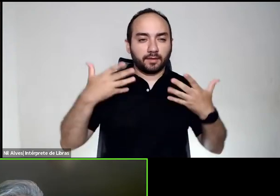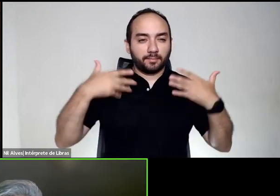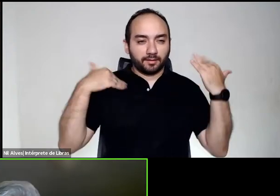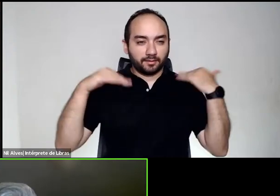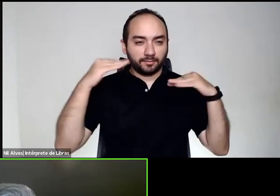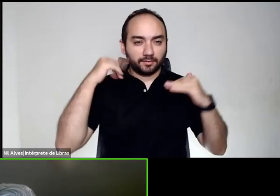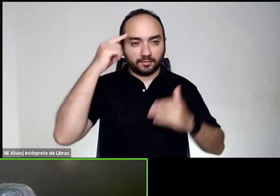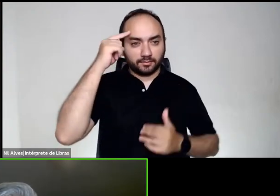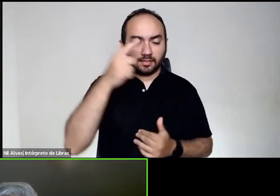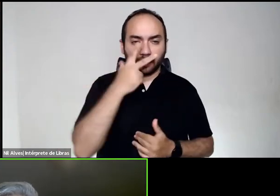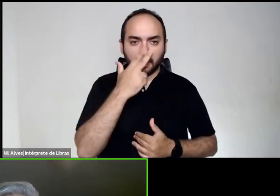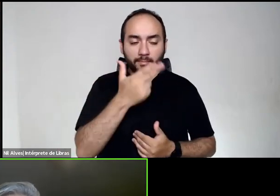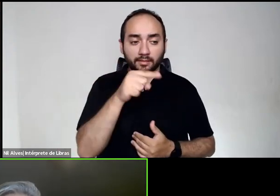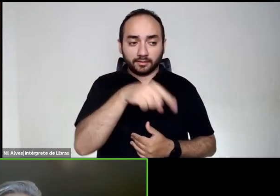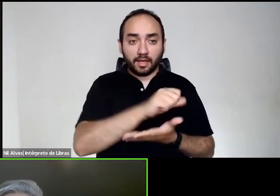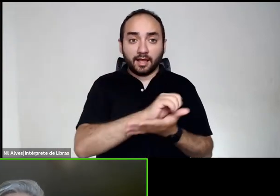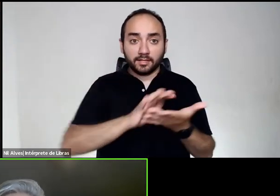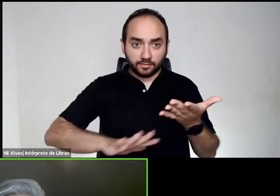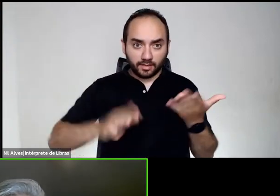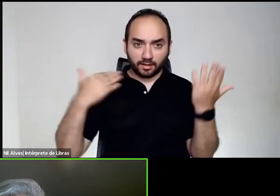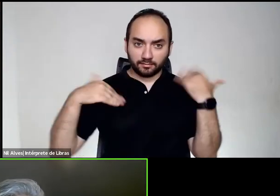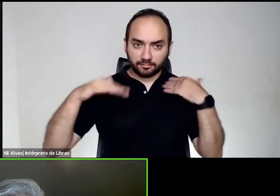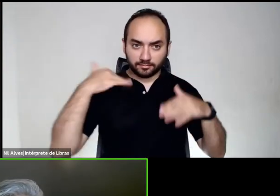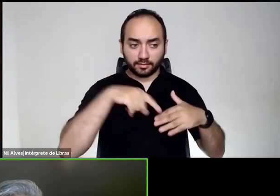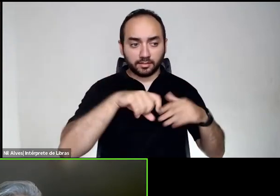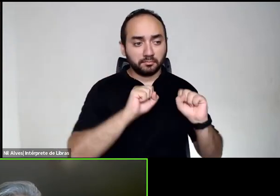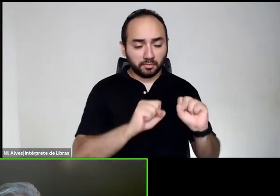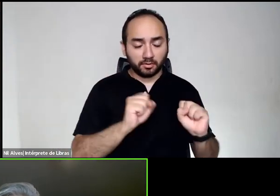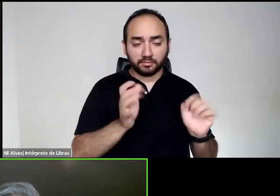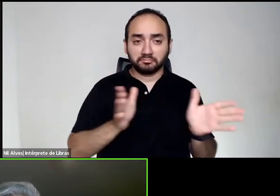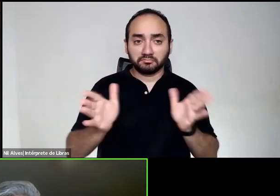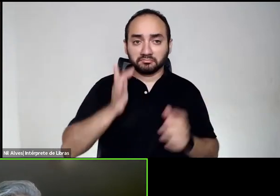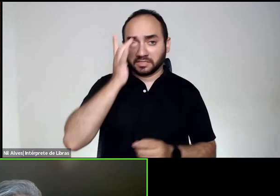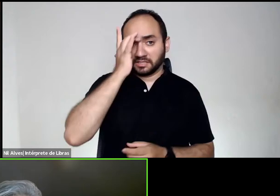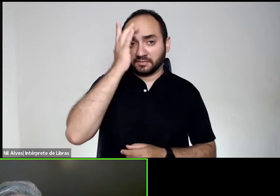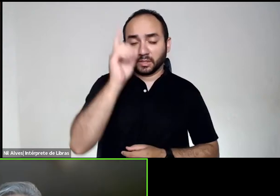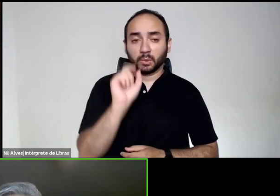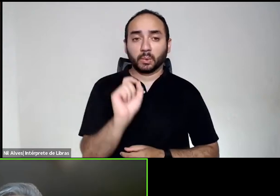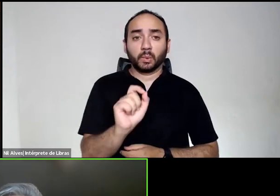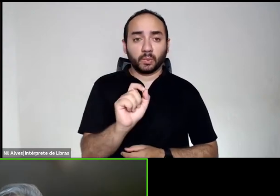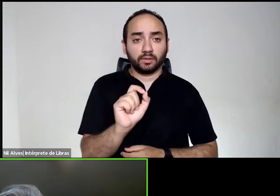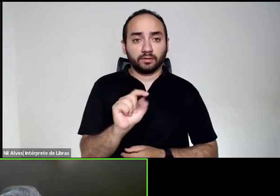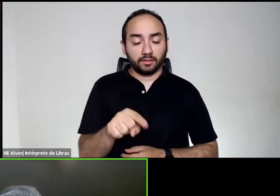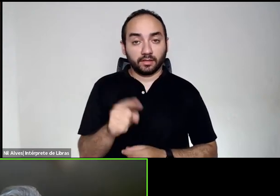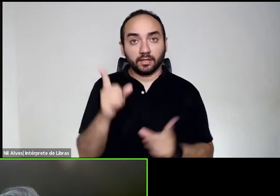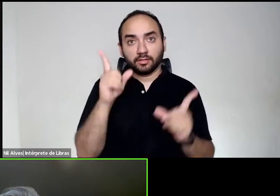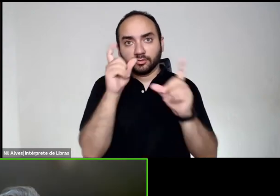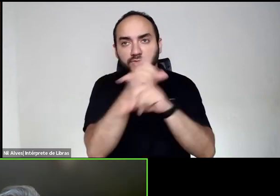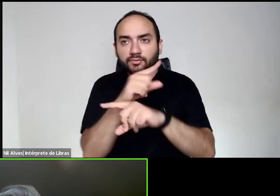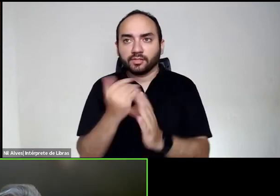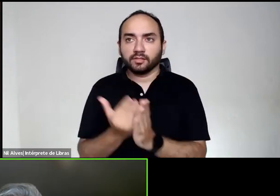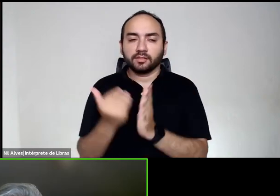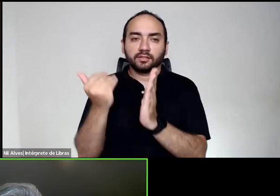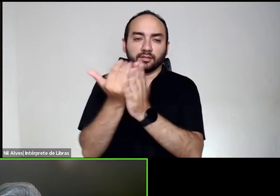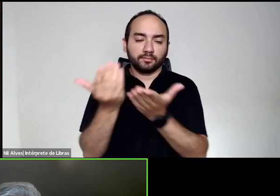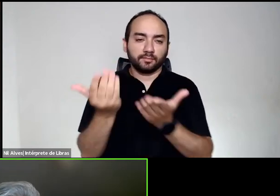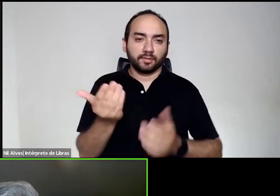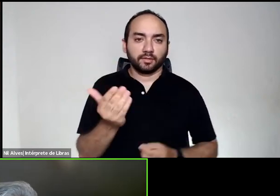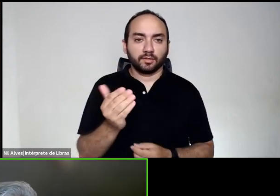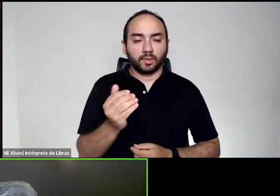can facilitate acts that challenge constraints and constraining belief systems.